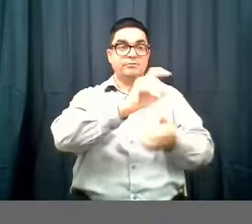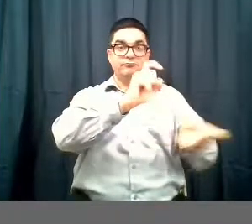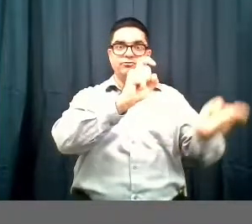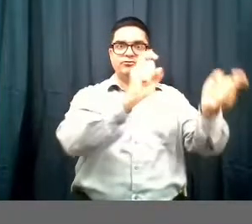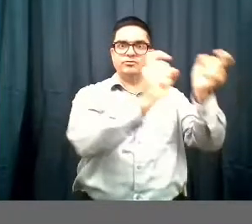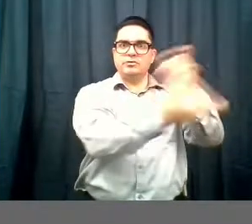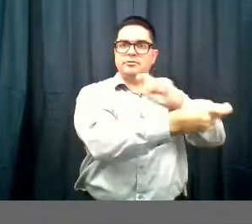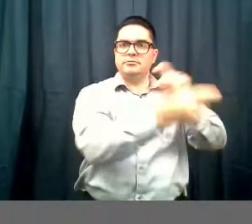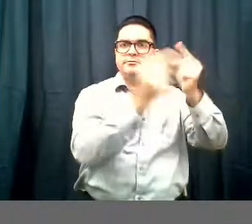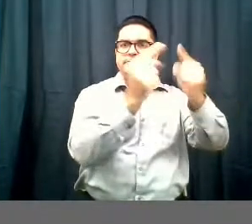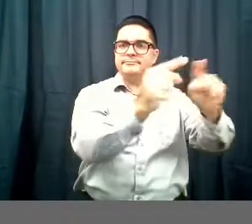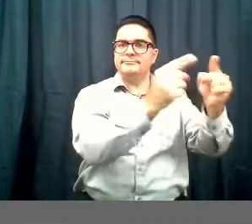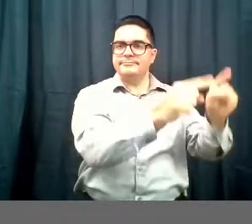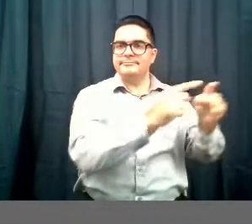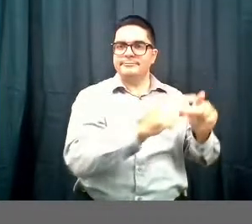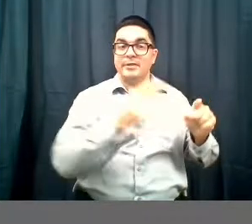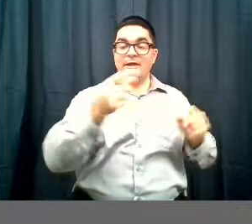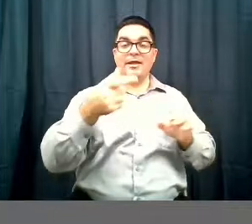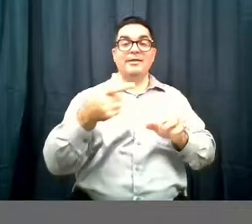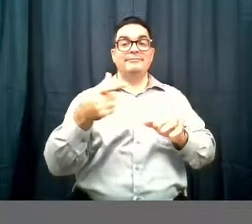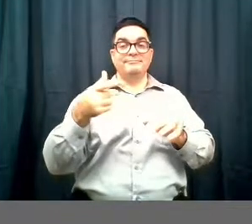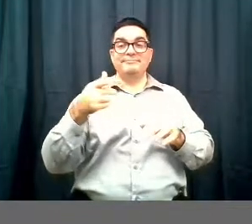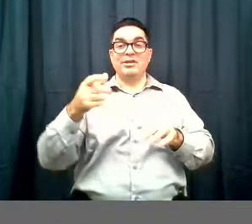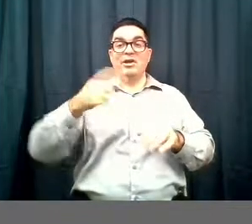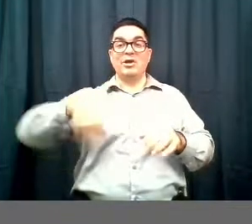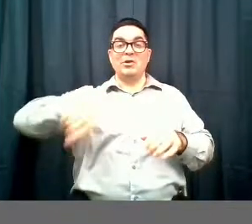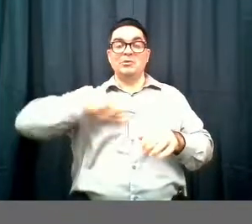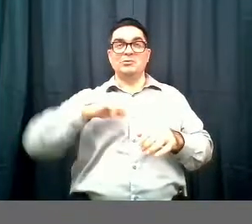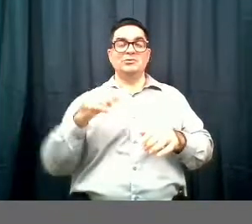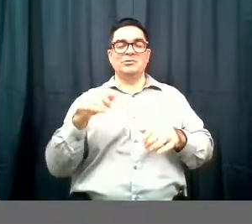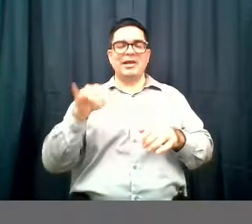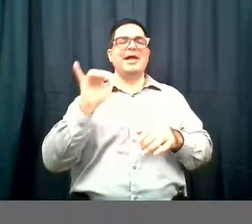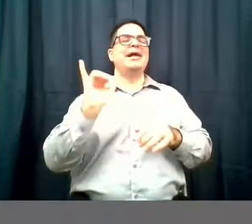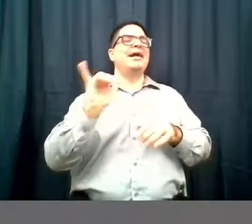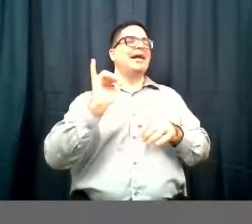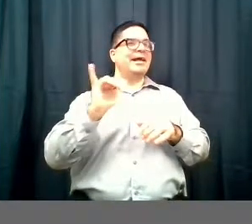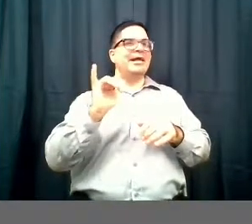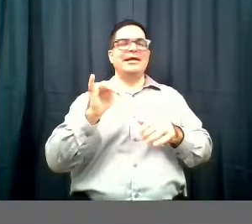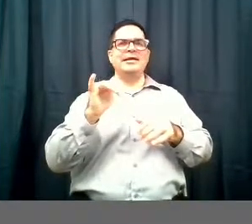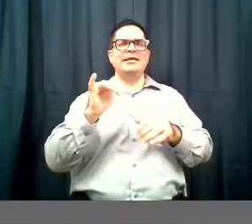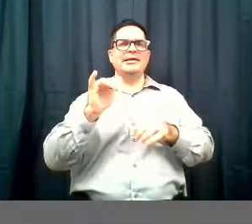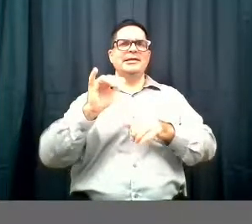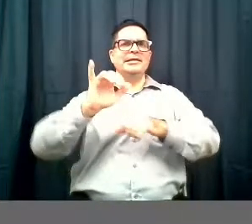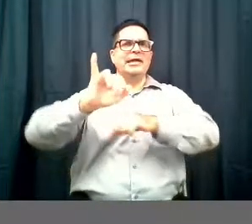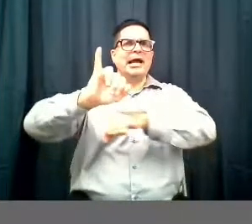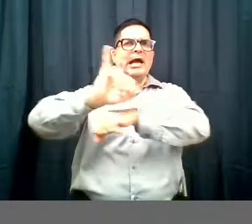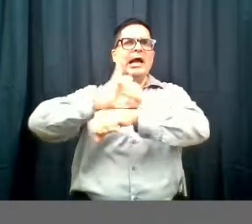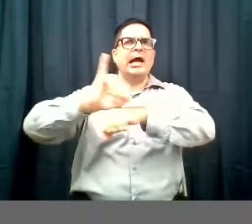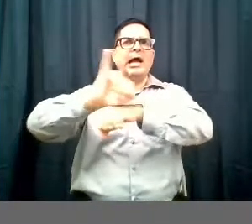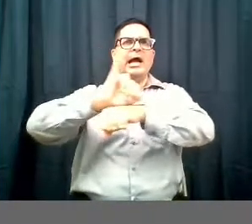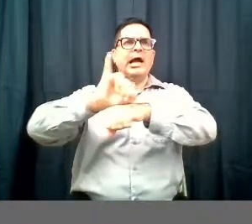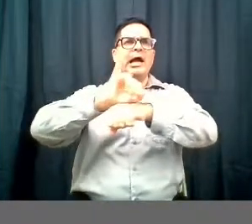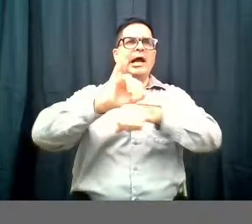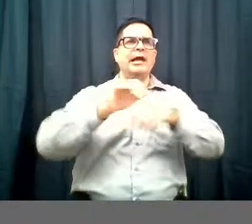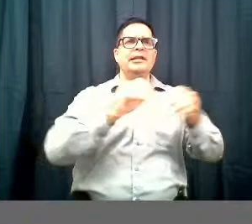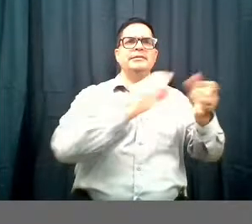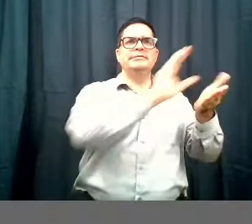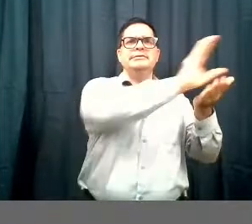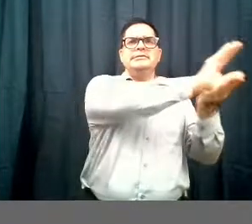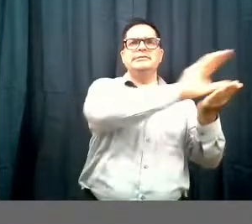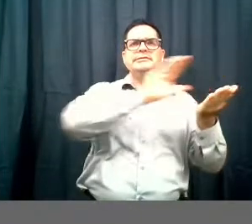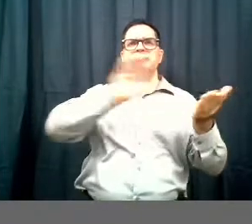idea at that time what stimulus effect or what stimulus would be received on the island that would affect revenues. And due to the uncertainty, the board made a